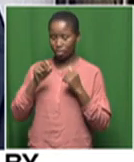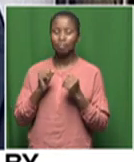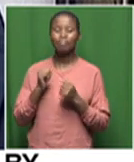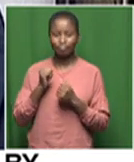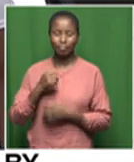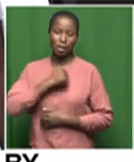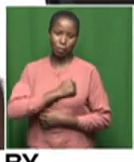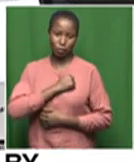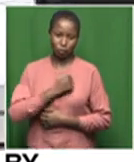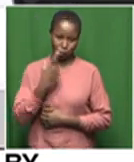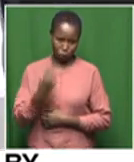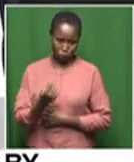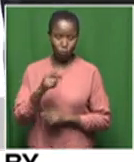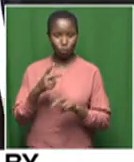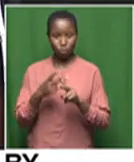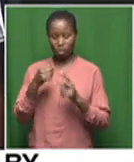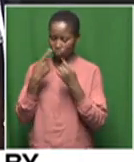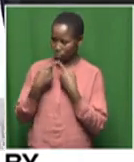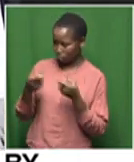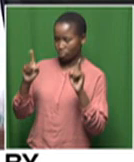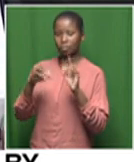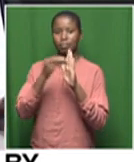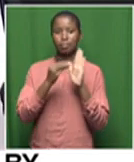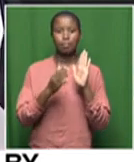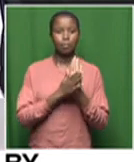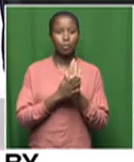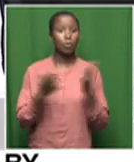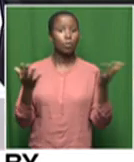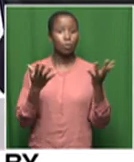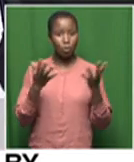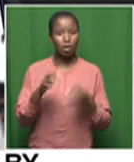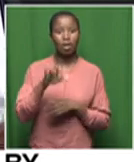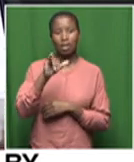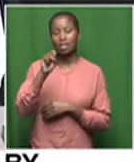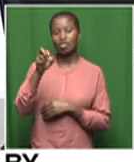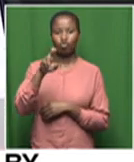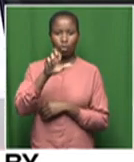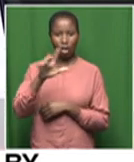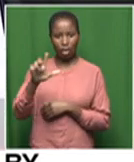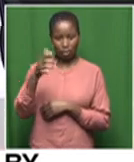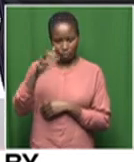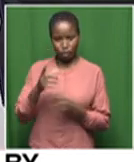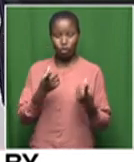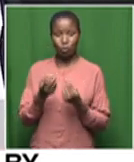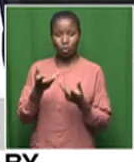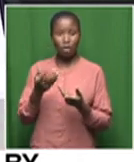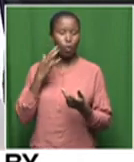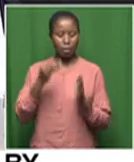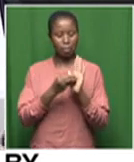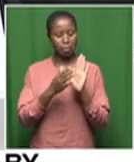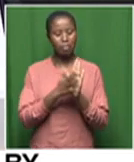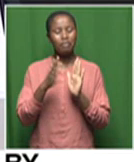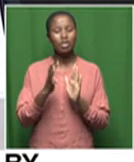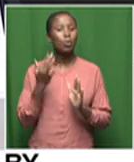retract statements relating to South Africa's stance on Israel. He made those comments during a webinar hosted by the Jerusalem Post in June last